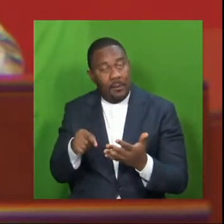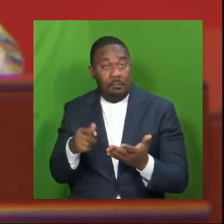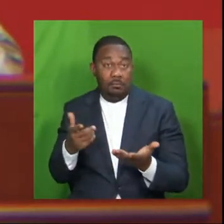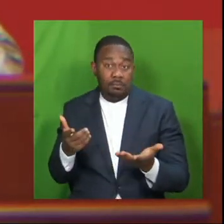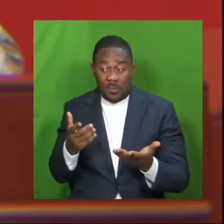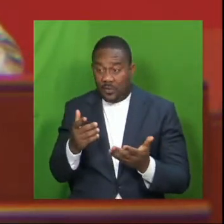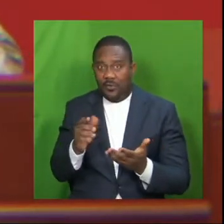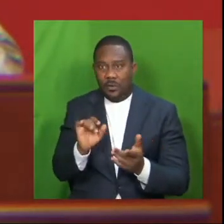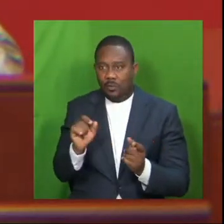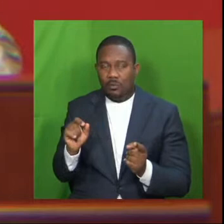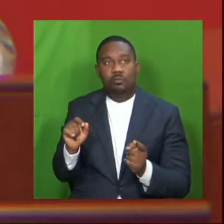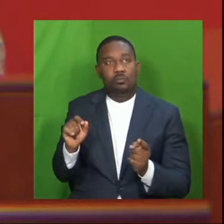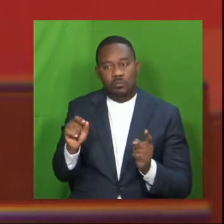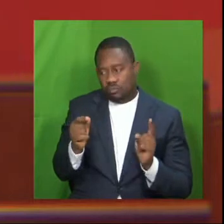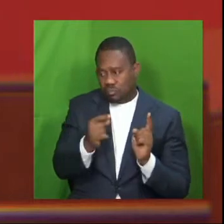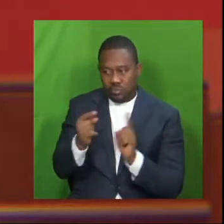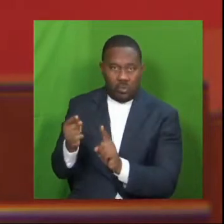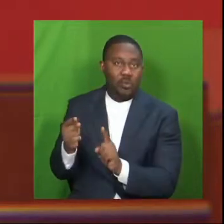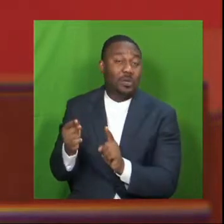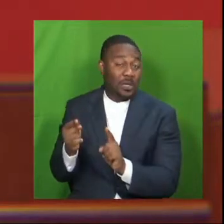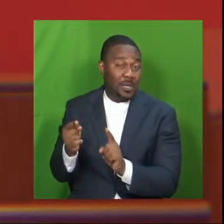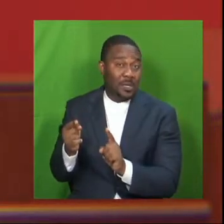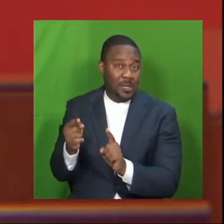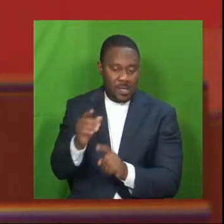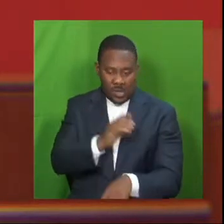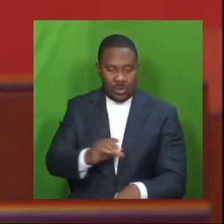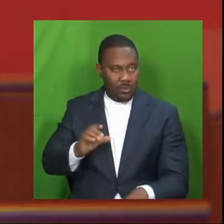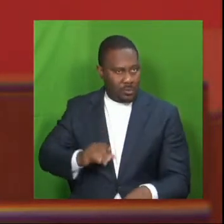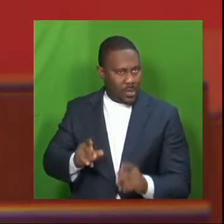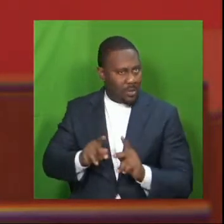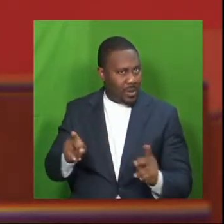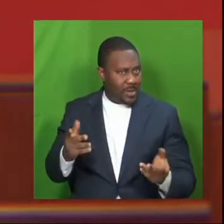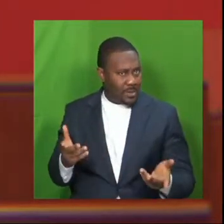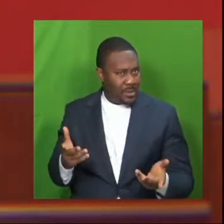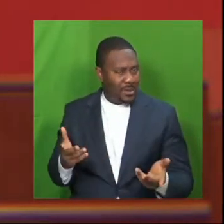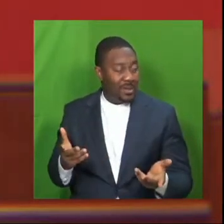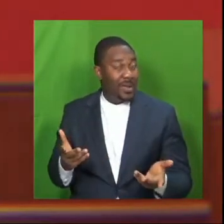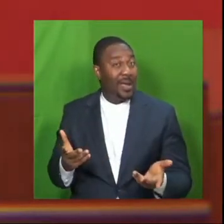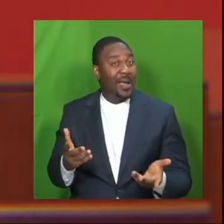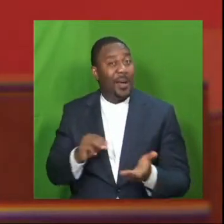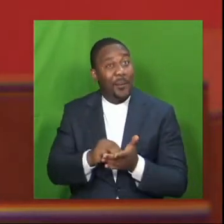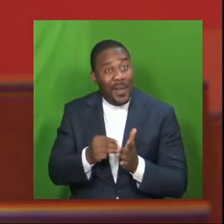on Privileges, which meant that the member should be heard.